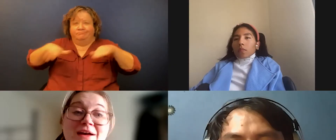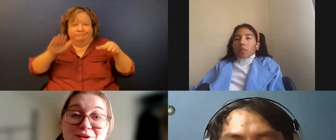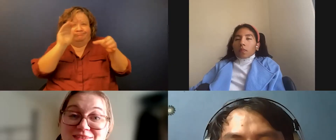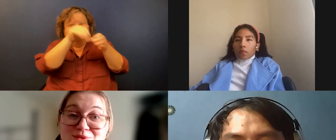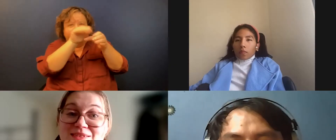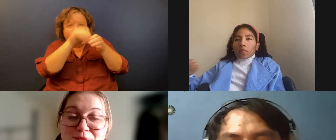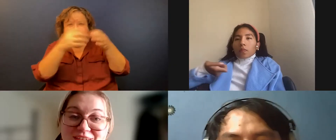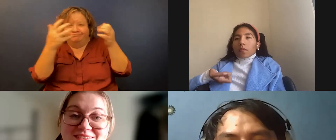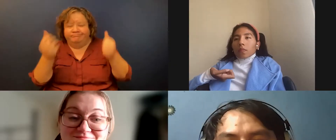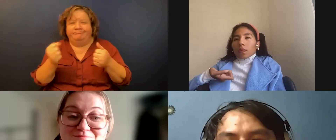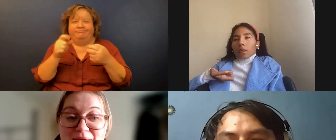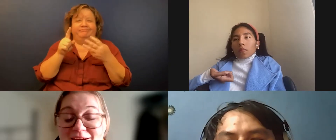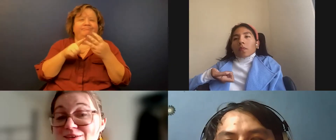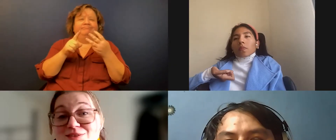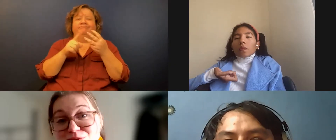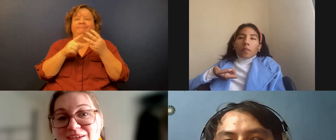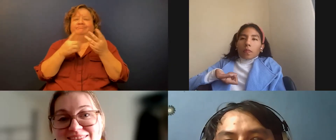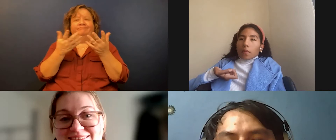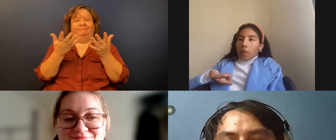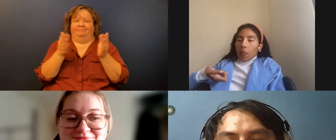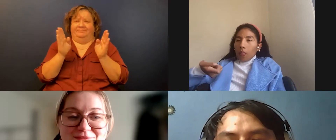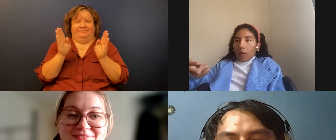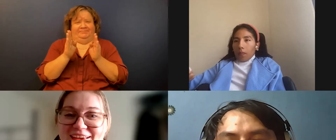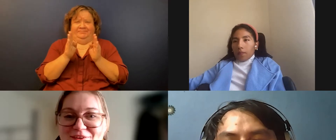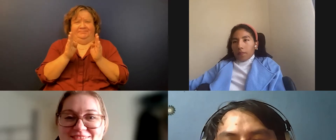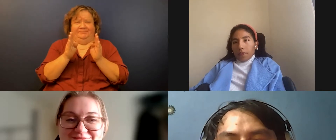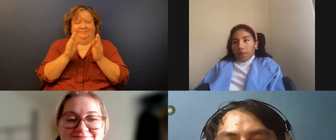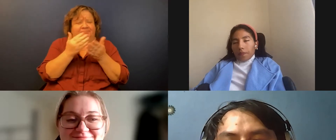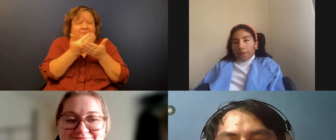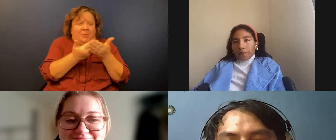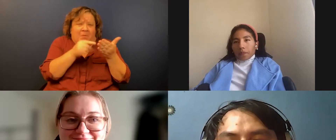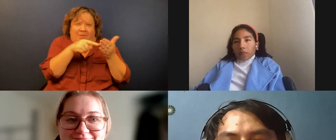several others with similar backgrounds and stories. So thank you.